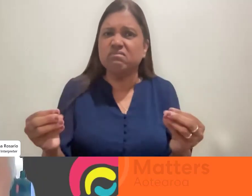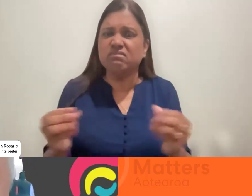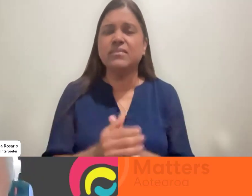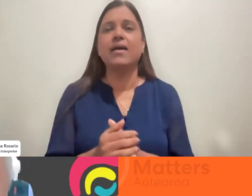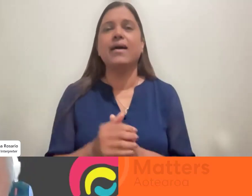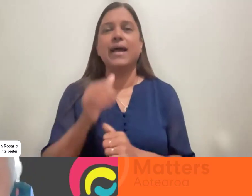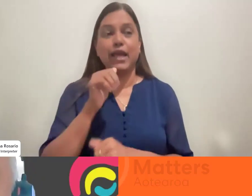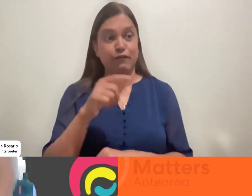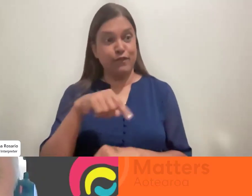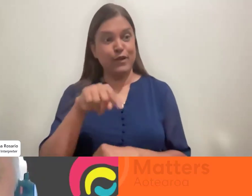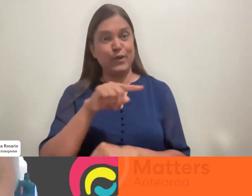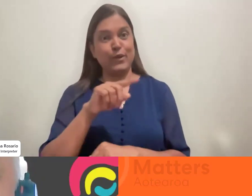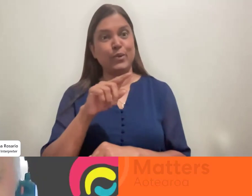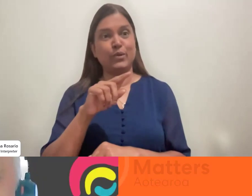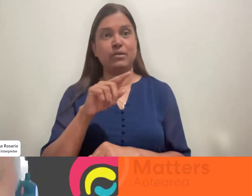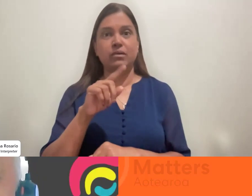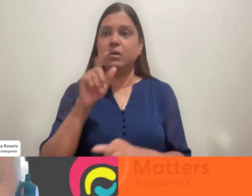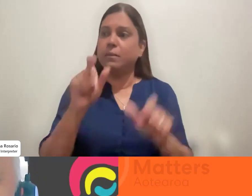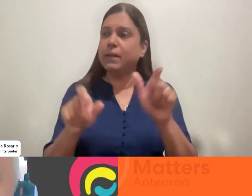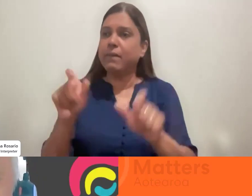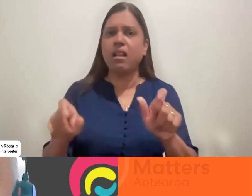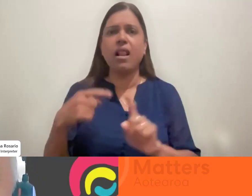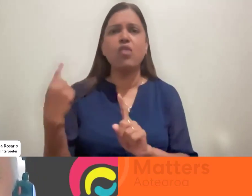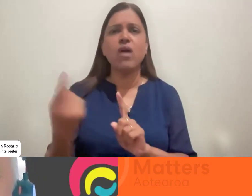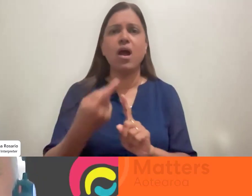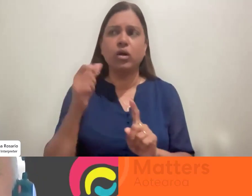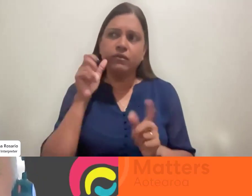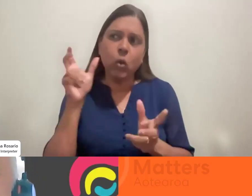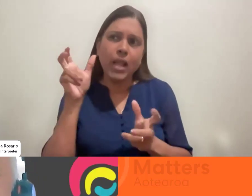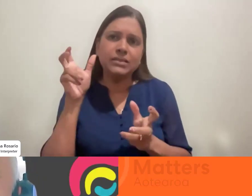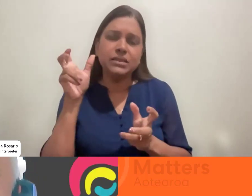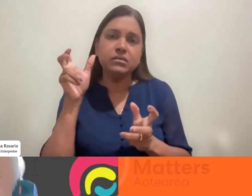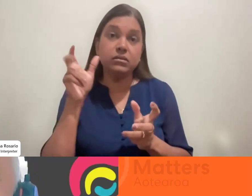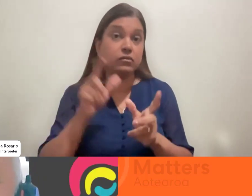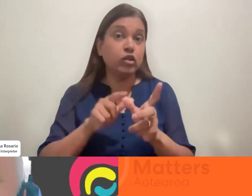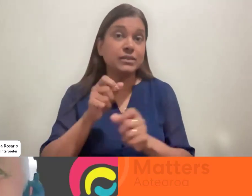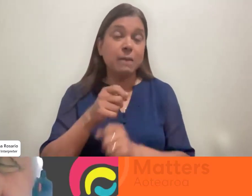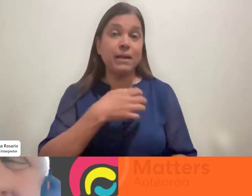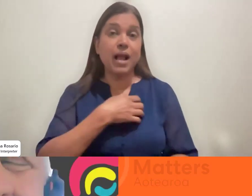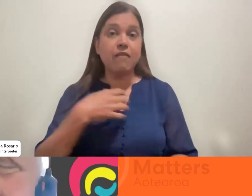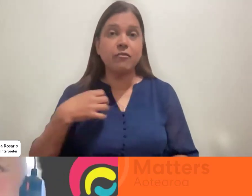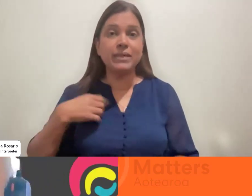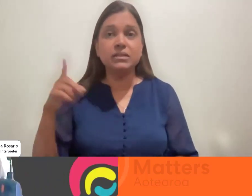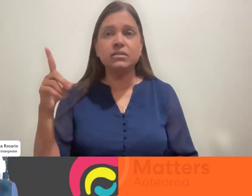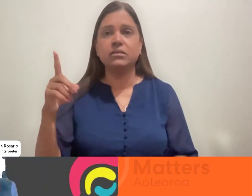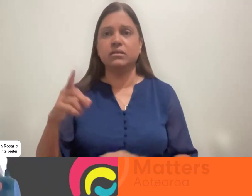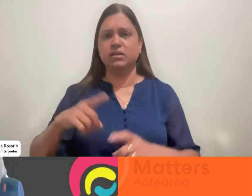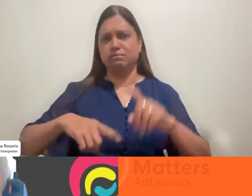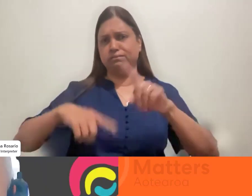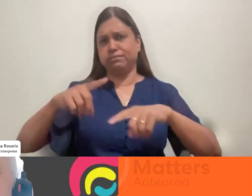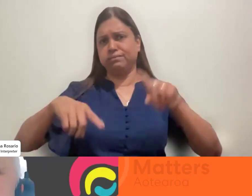to people around us in government, in all stripes of government,